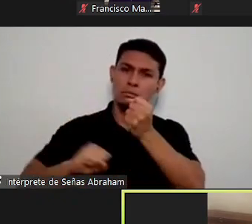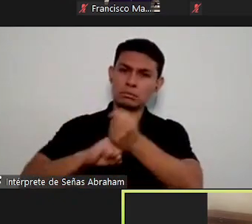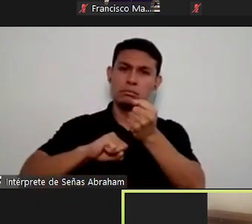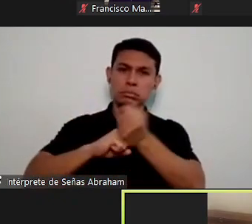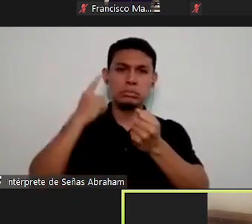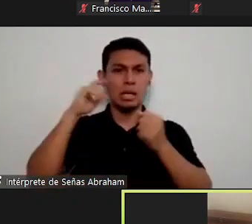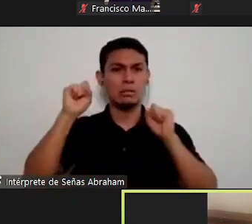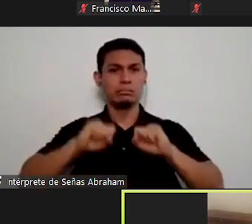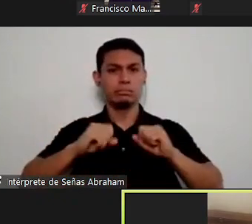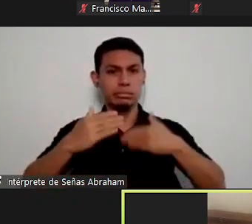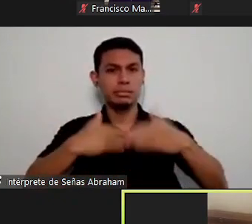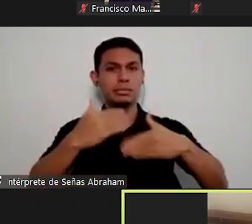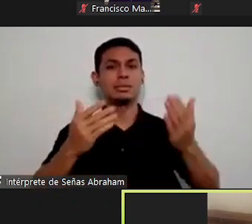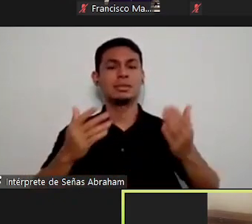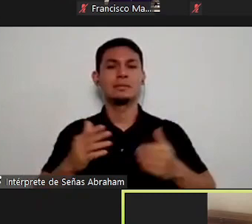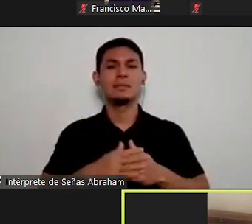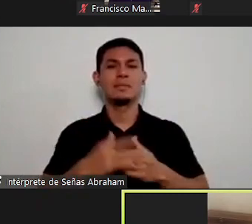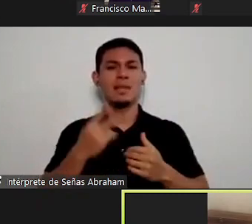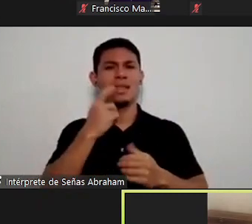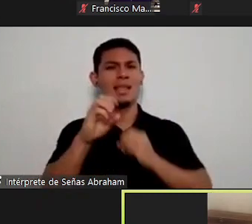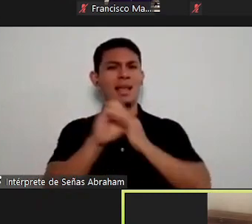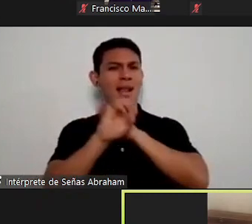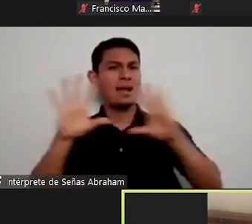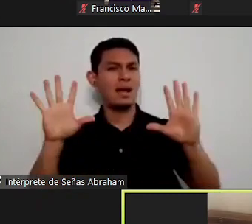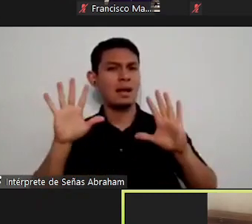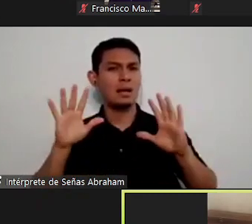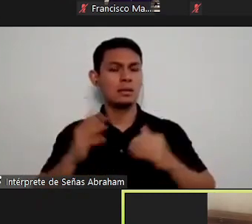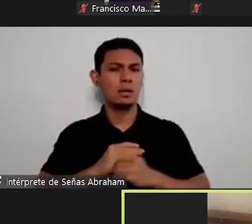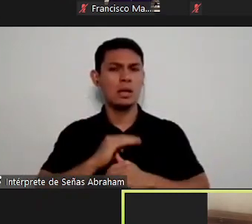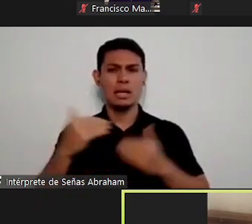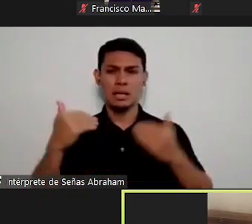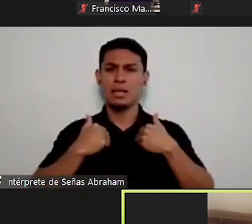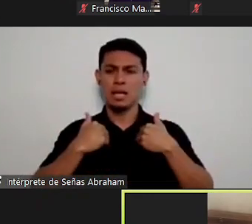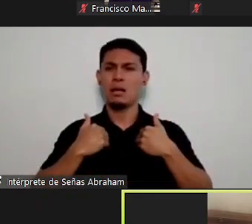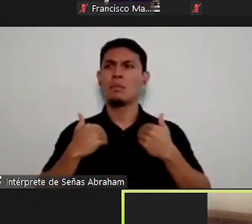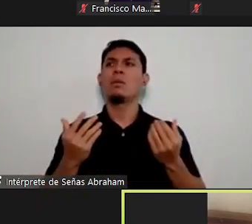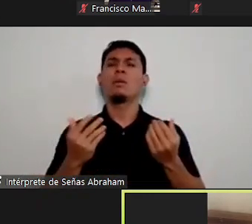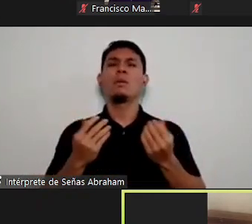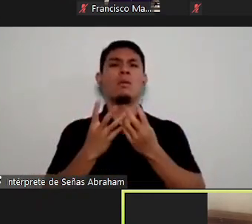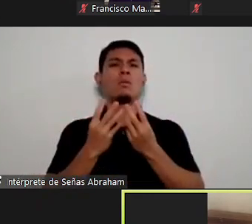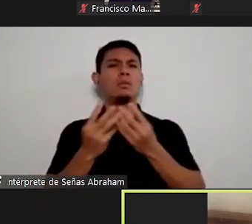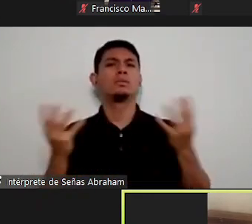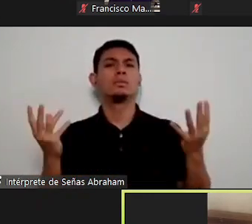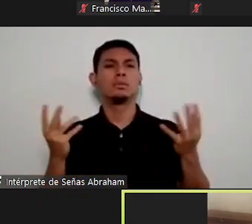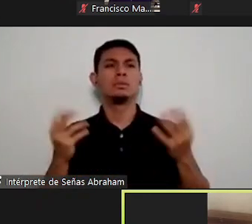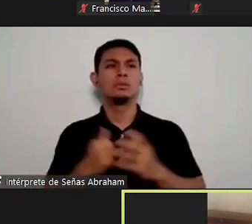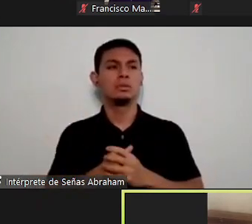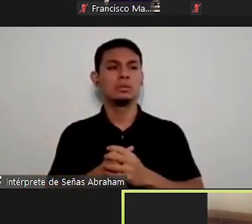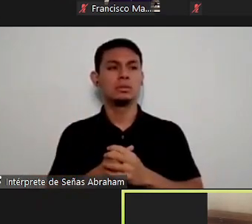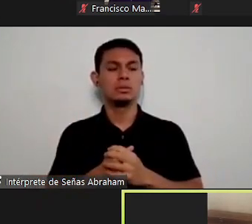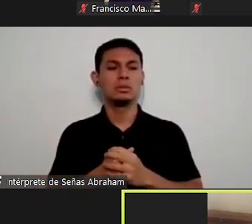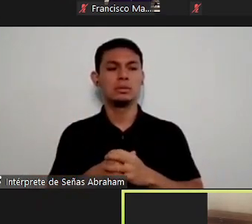supported and made this possible we have clearly stated that we have a lot of